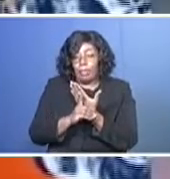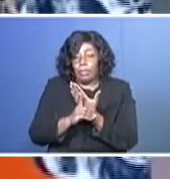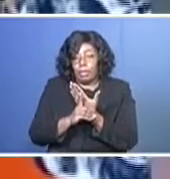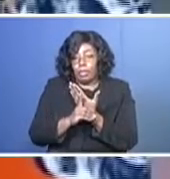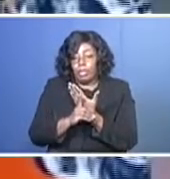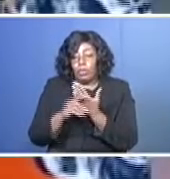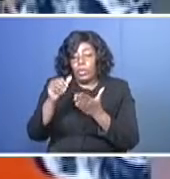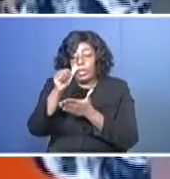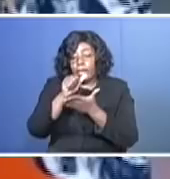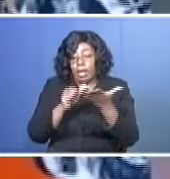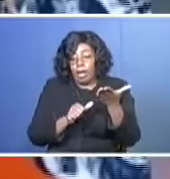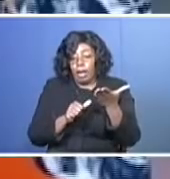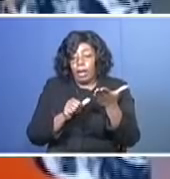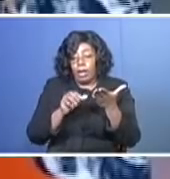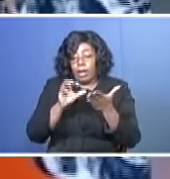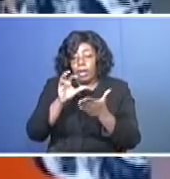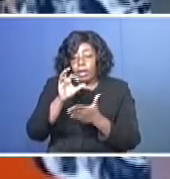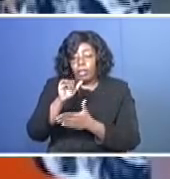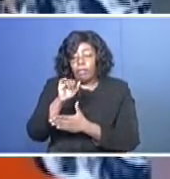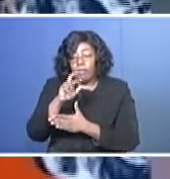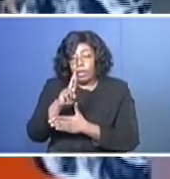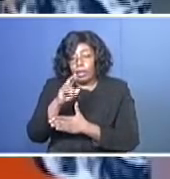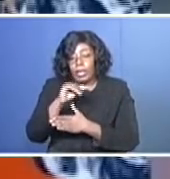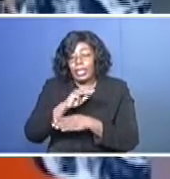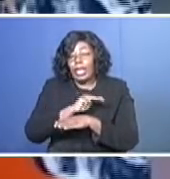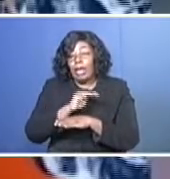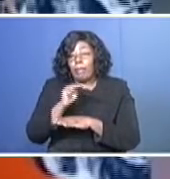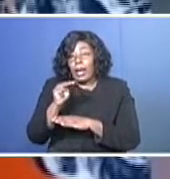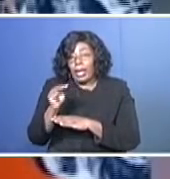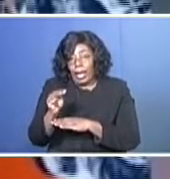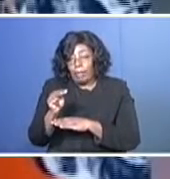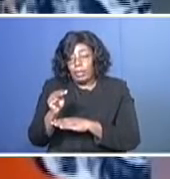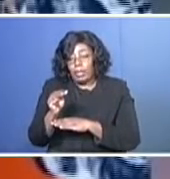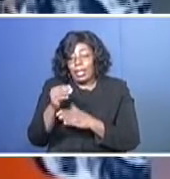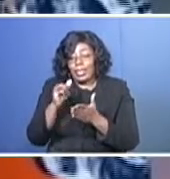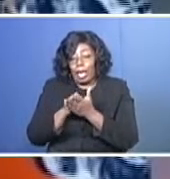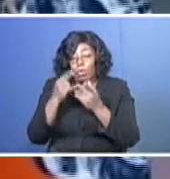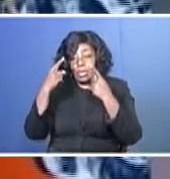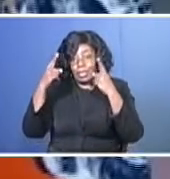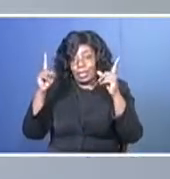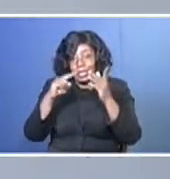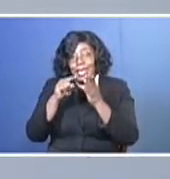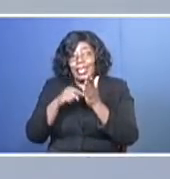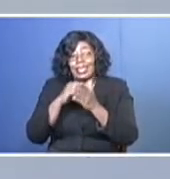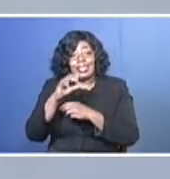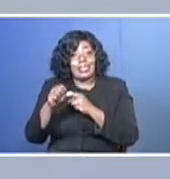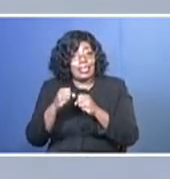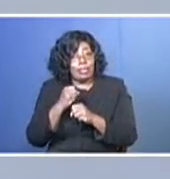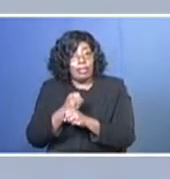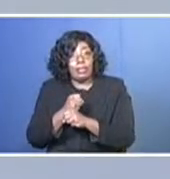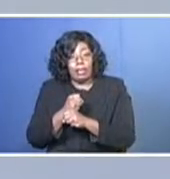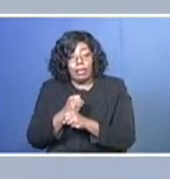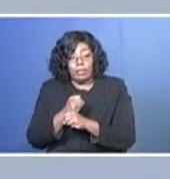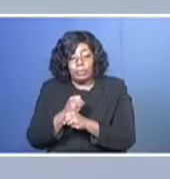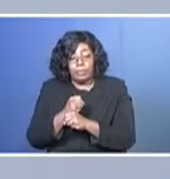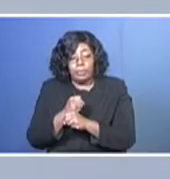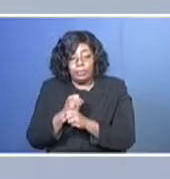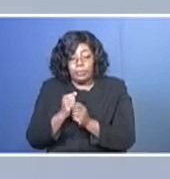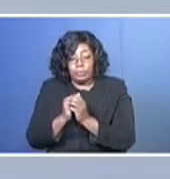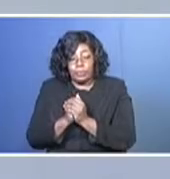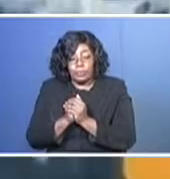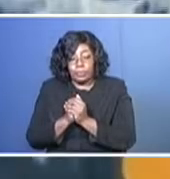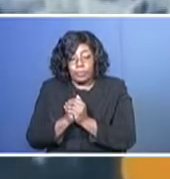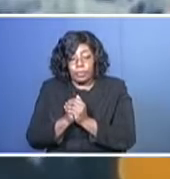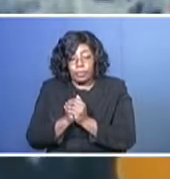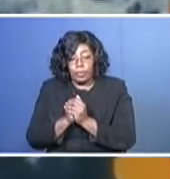Fair in Miami, and that was a huge success. And this year we're also going to be going